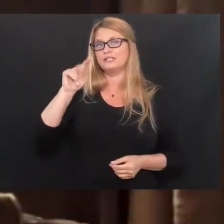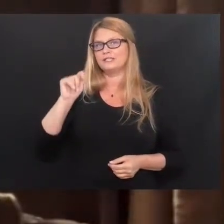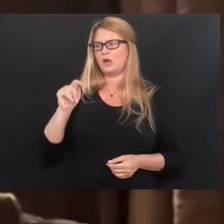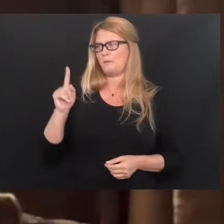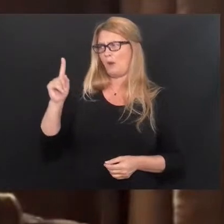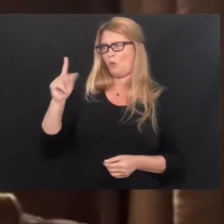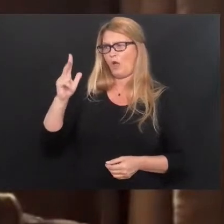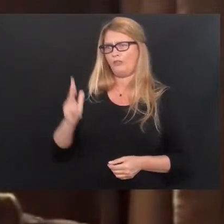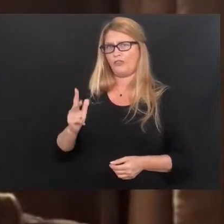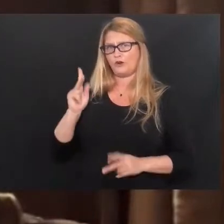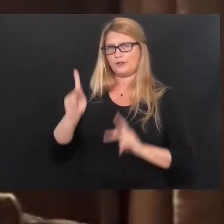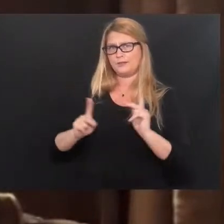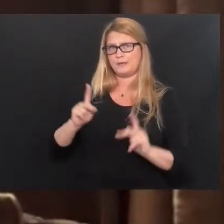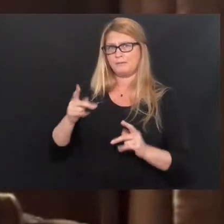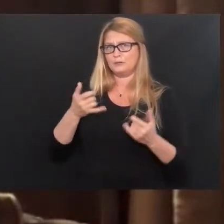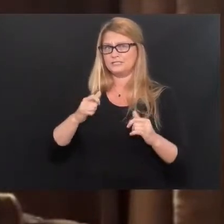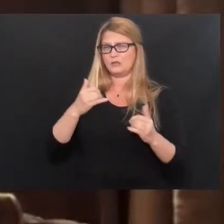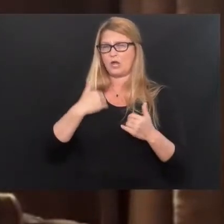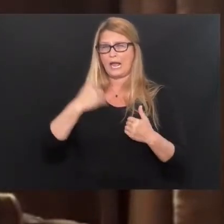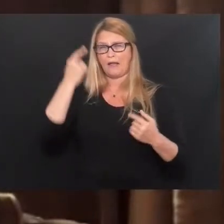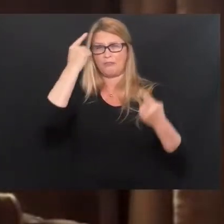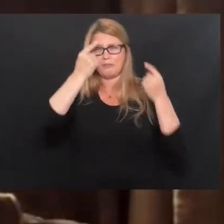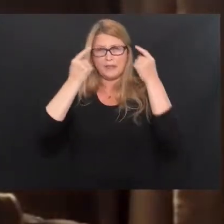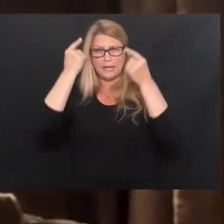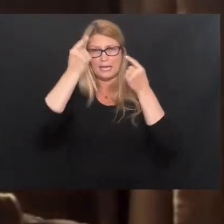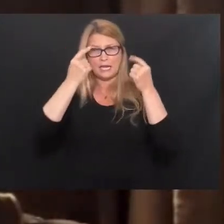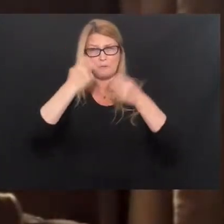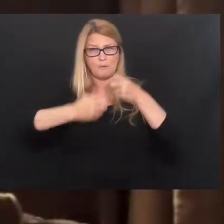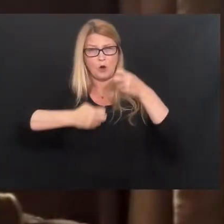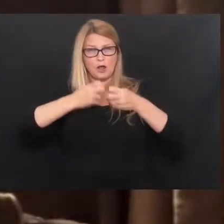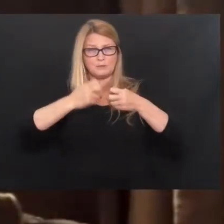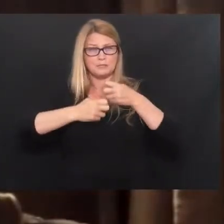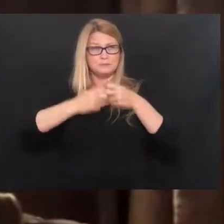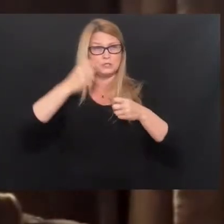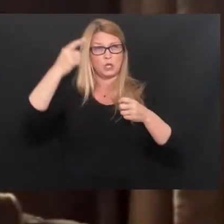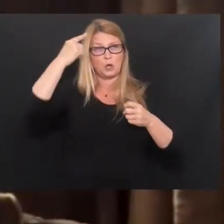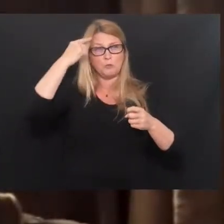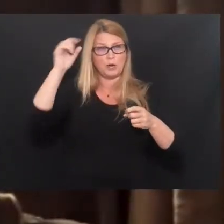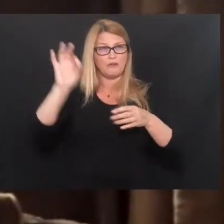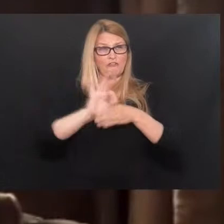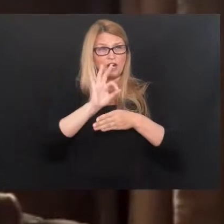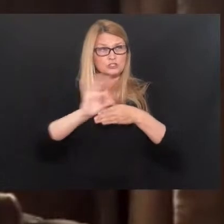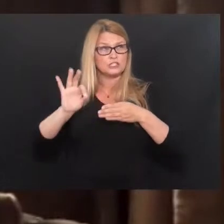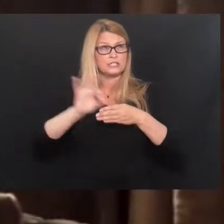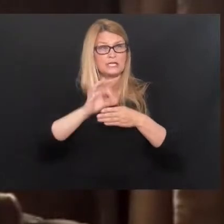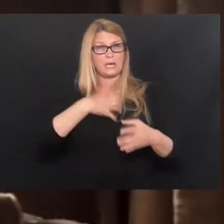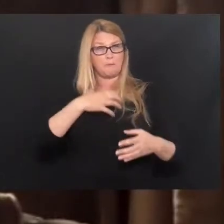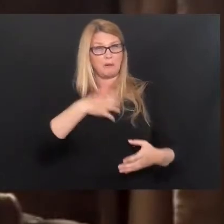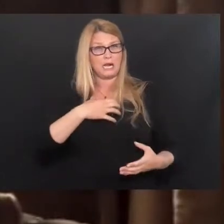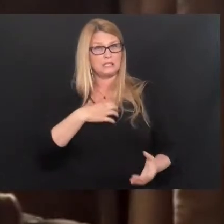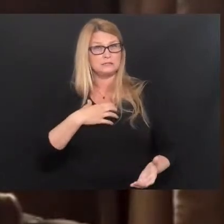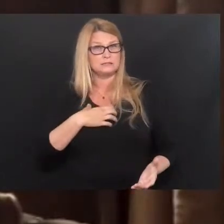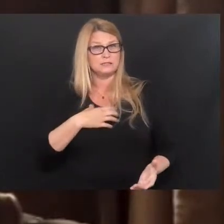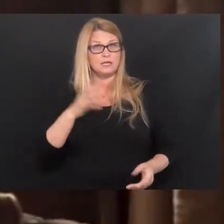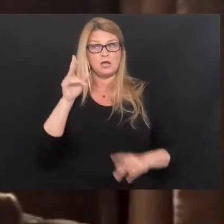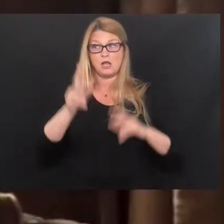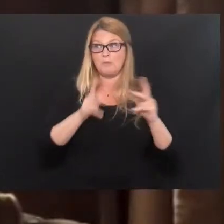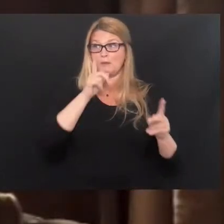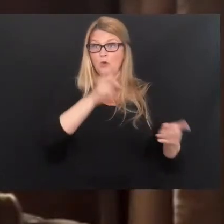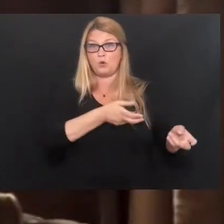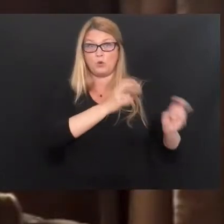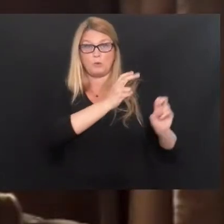some thinking problems, brain functioning sort of issues that they complained of. And for people that were hospitalized,